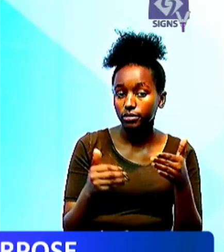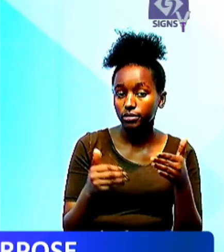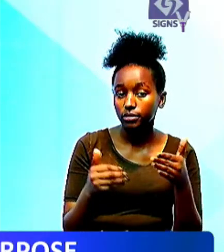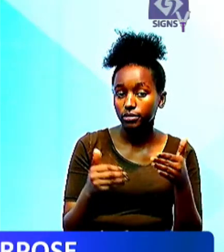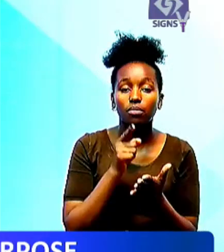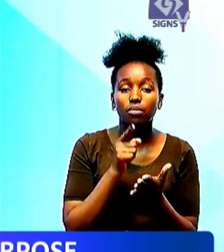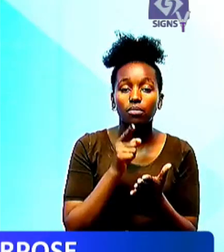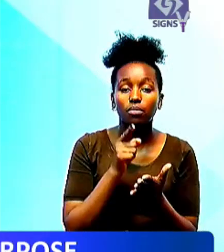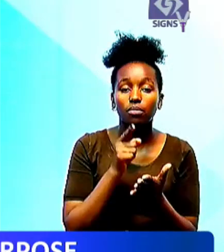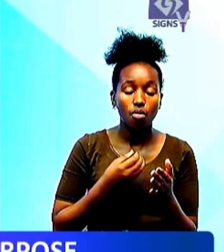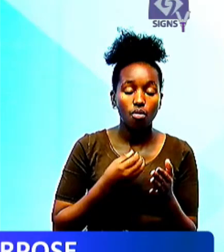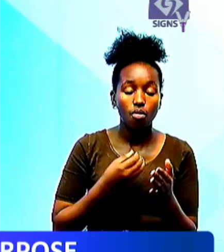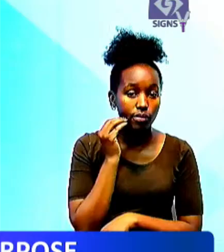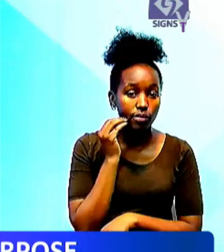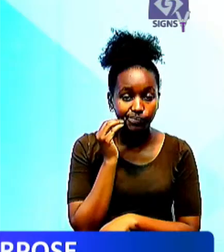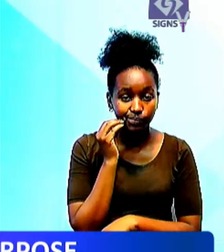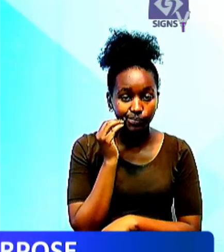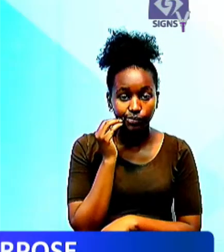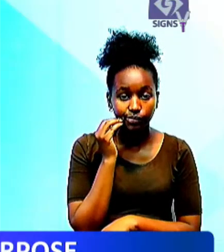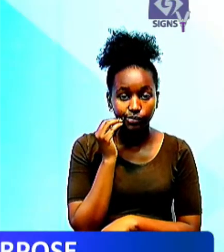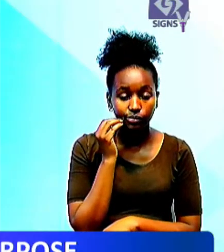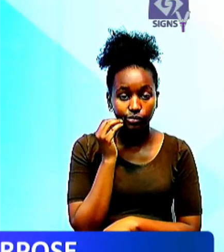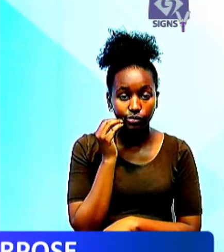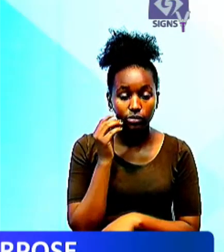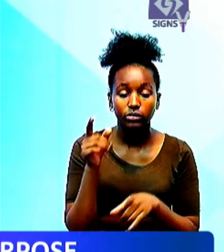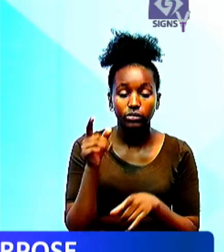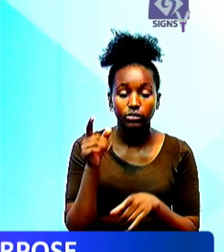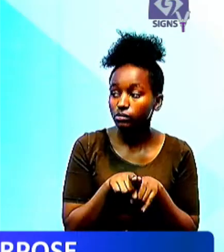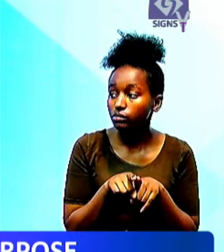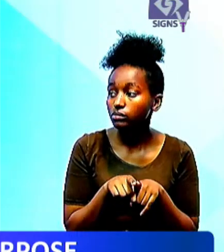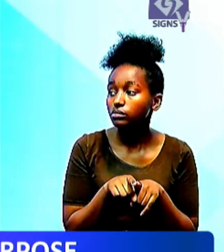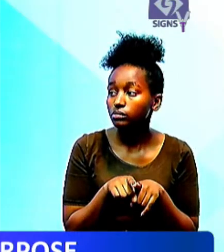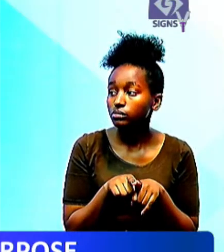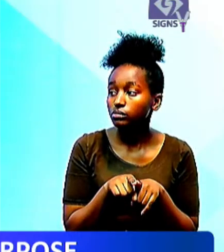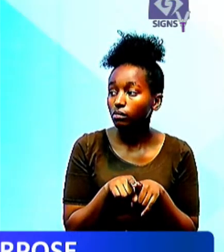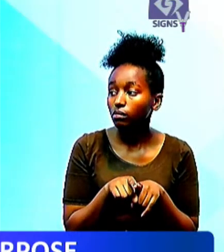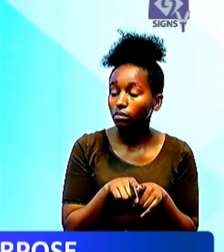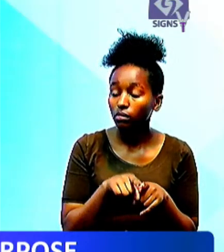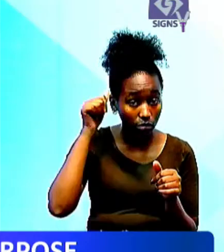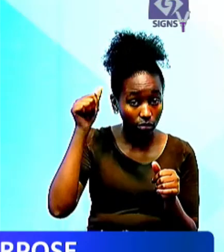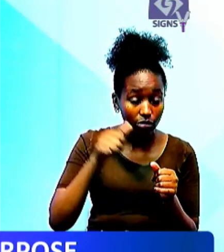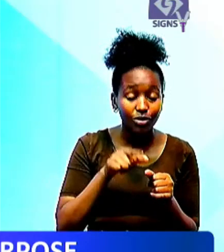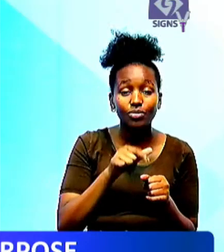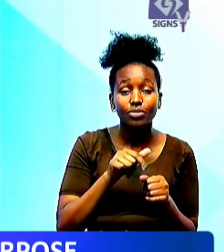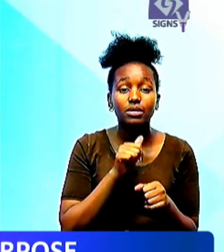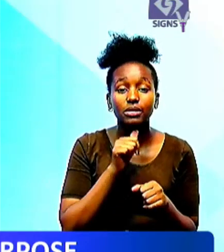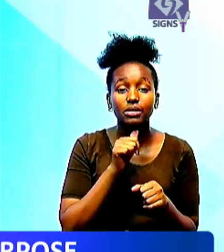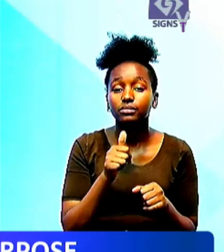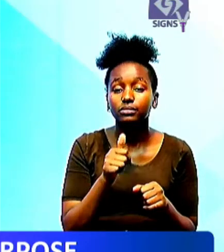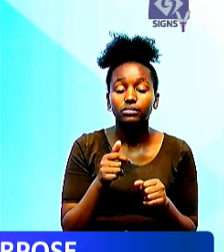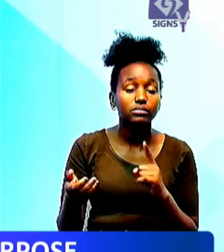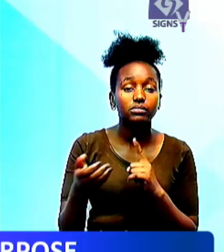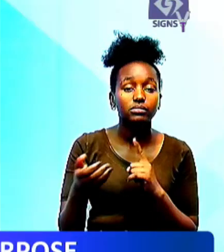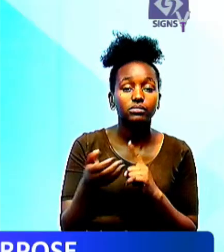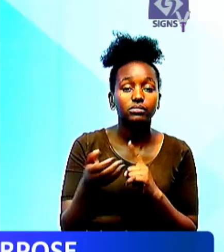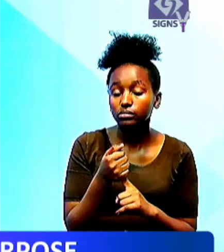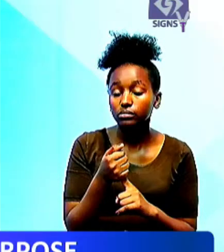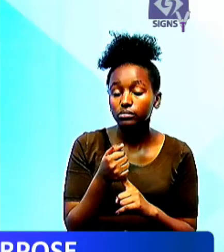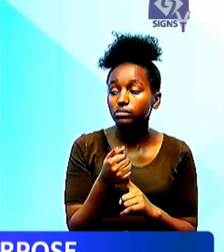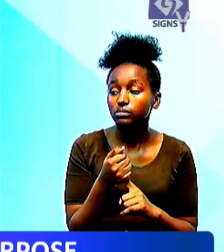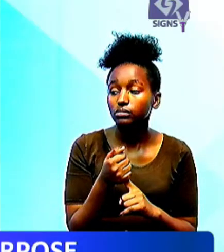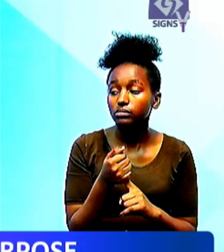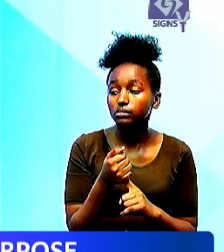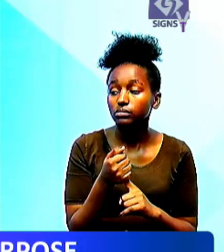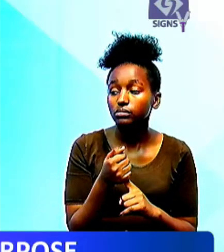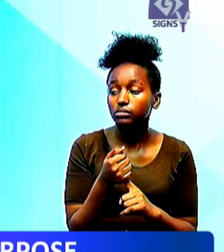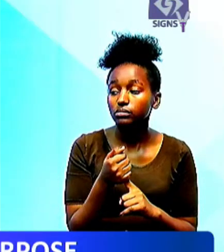a given point of time? Of course, there's always, in the investment I talked about time. You can't achieve it right now. Time is very important. You have to think